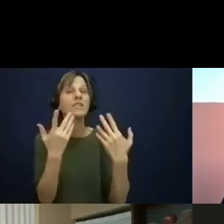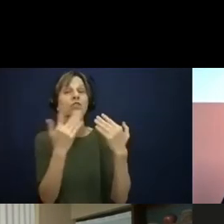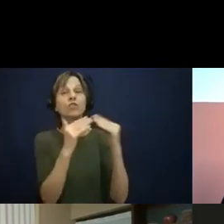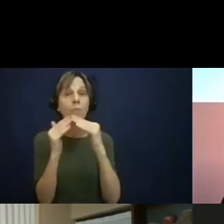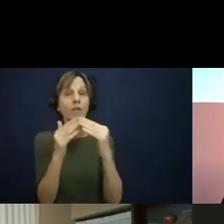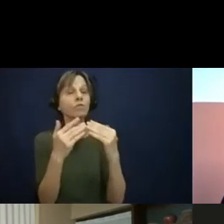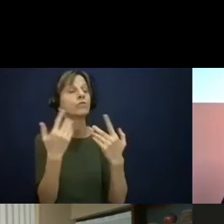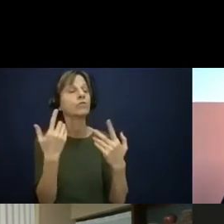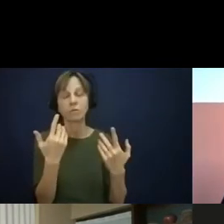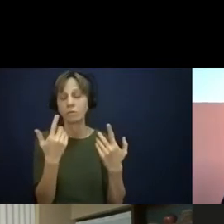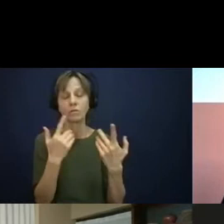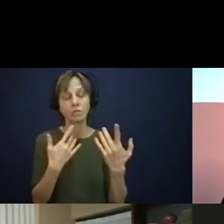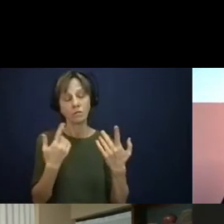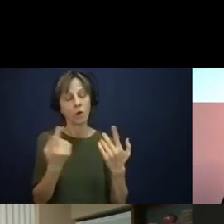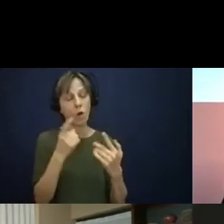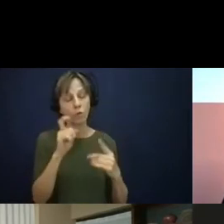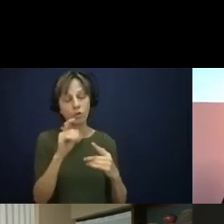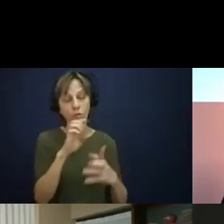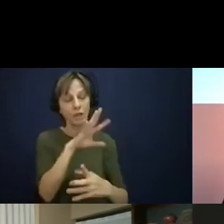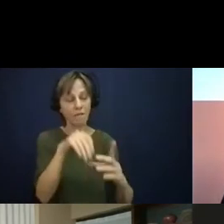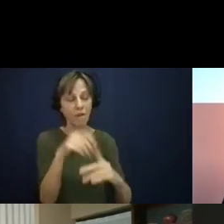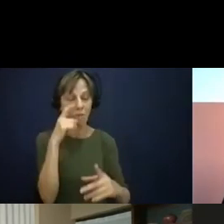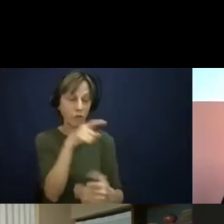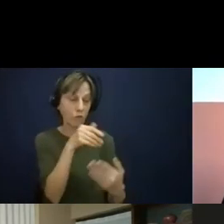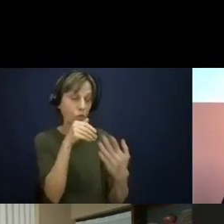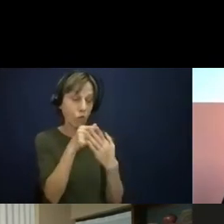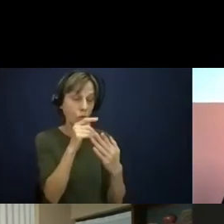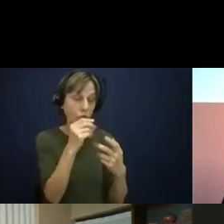to the problems are the closest to the solution. Thank you.